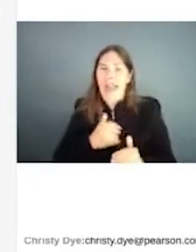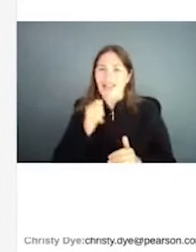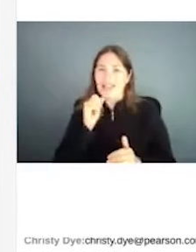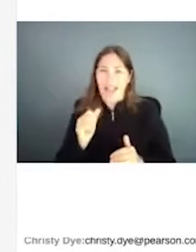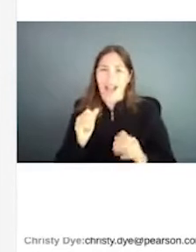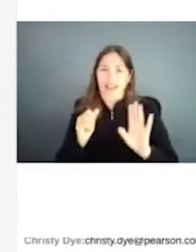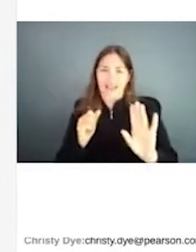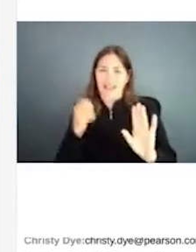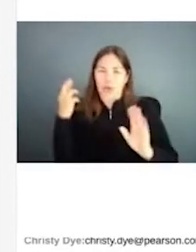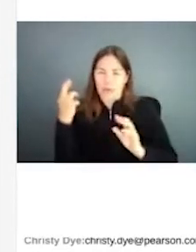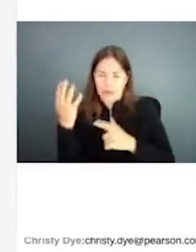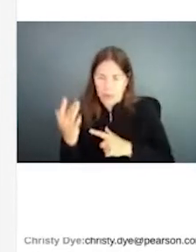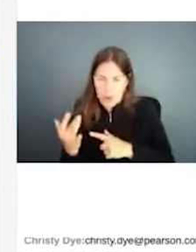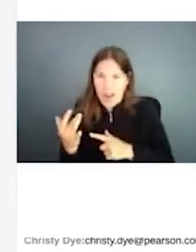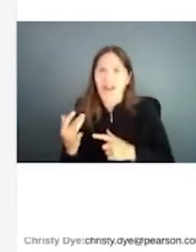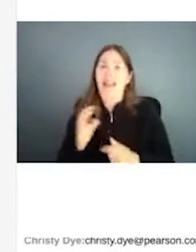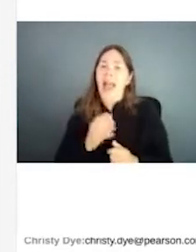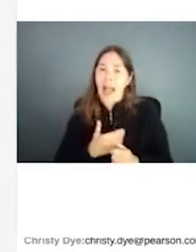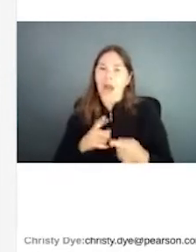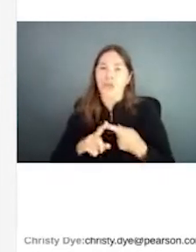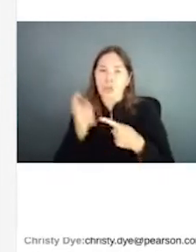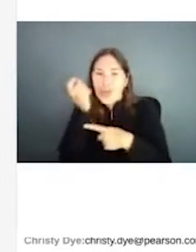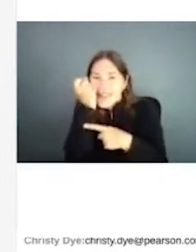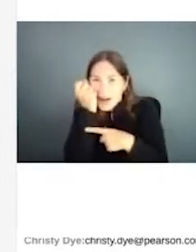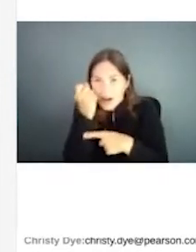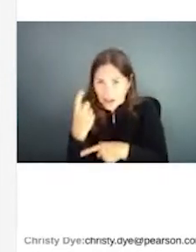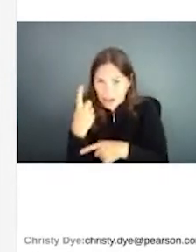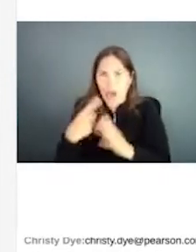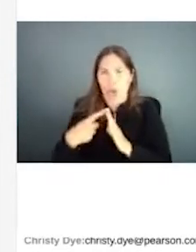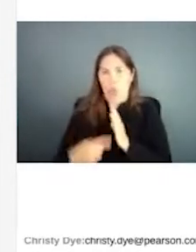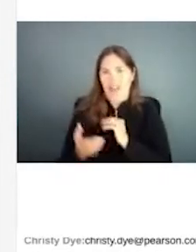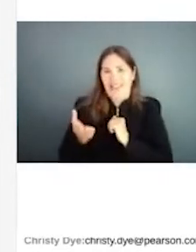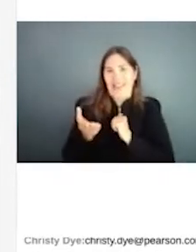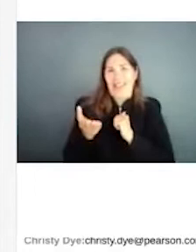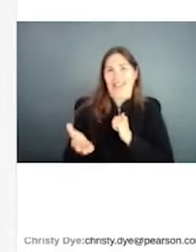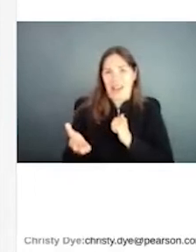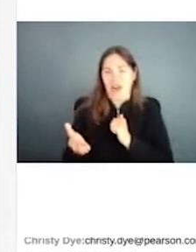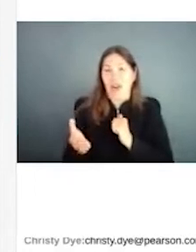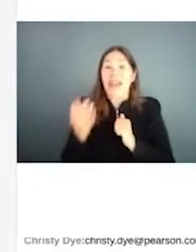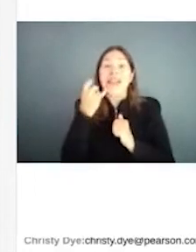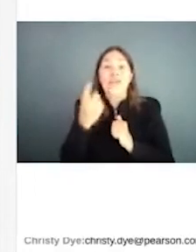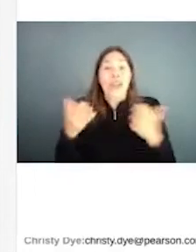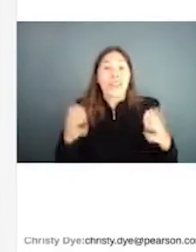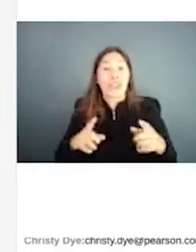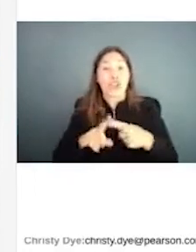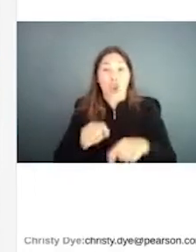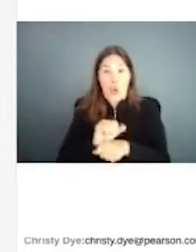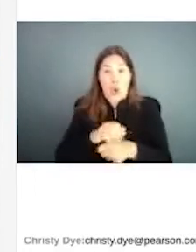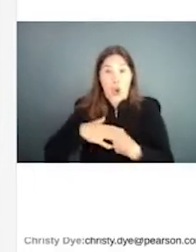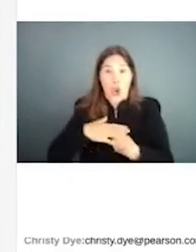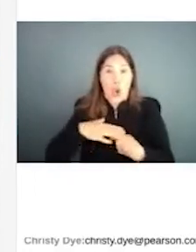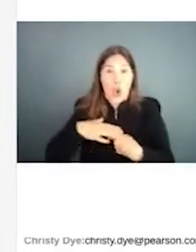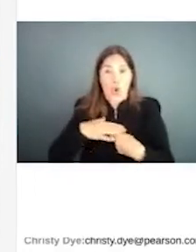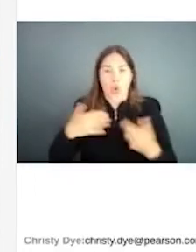why on that. Ours is to understand what is here. And then if you get the chance to work locally, you